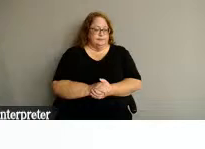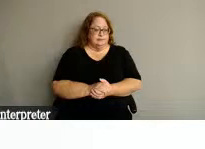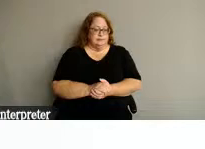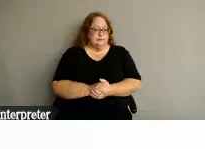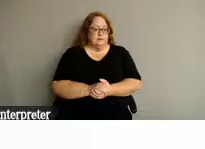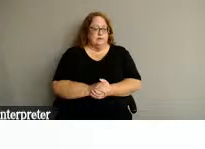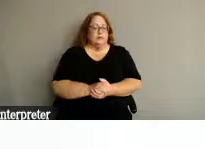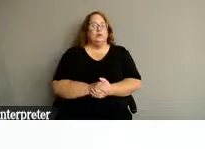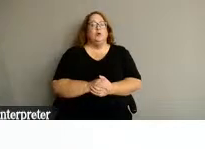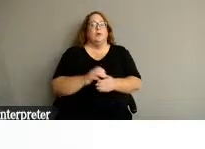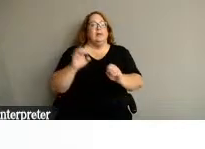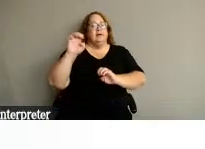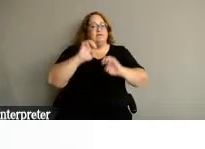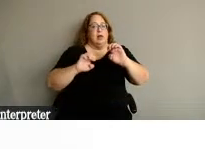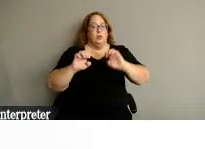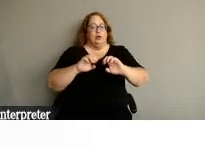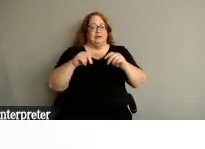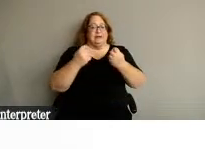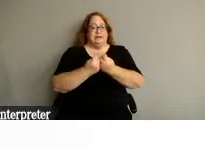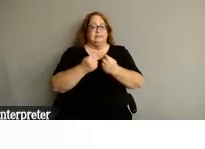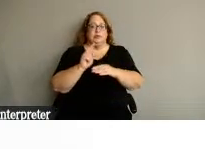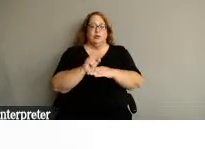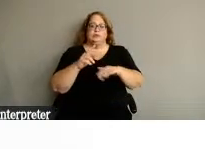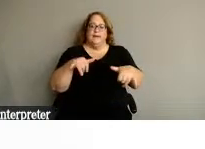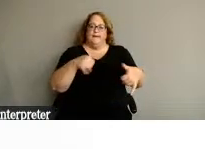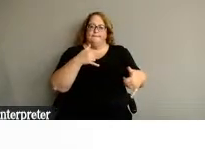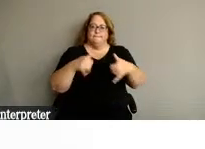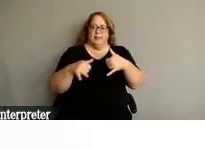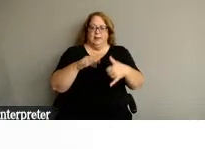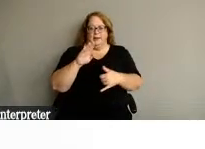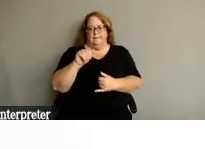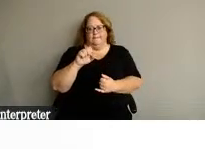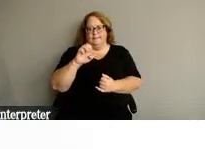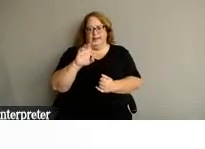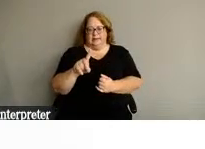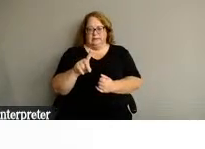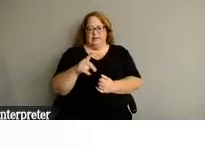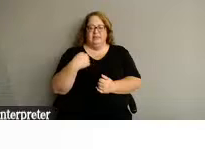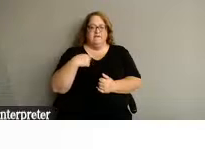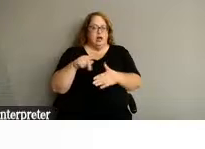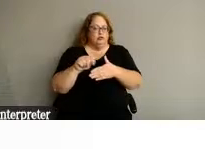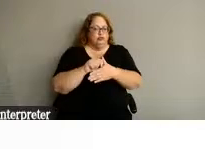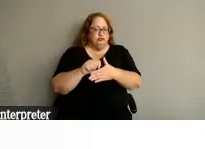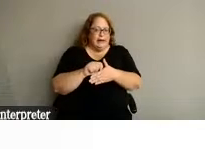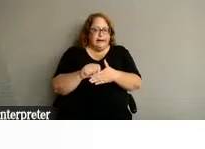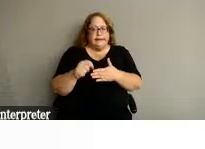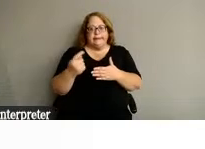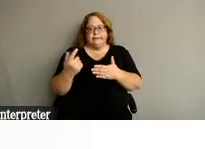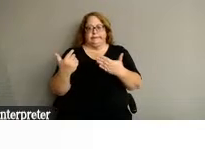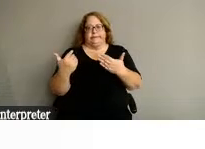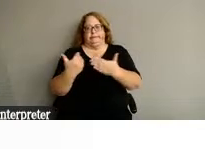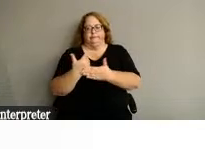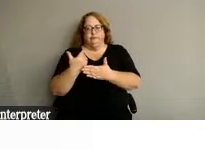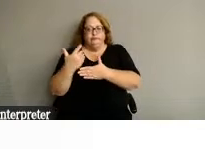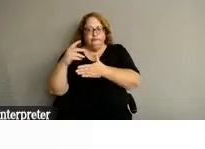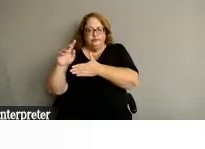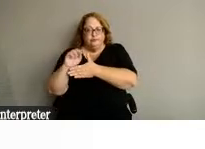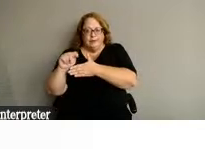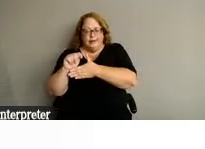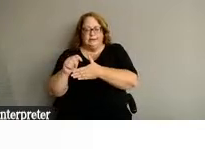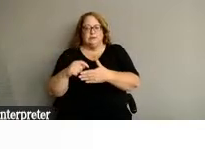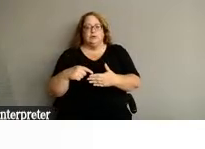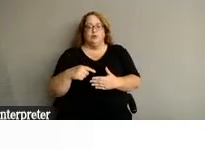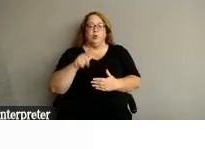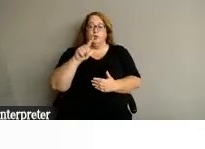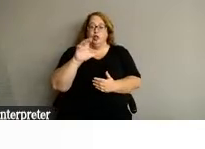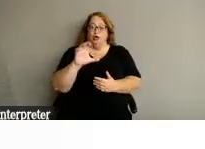So our evaluation teams use play-based evaluations. They've had trainings, they've had refreshers, and so over at the Learning Center, 6 of our